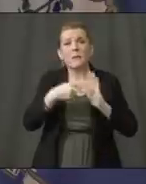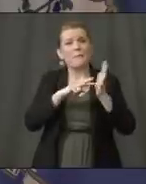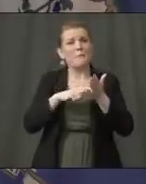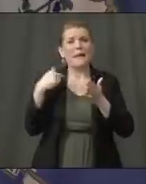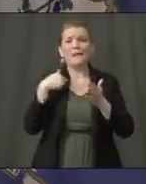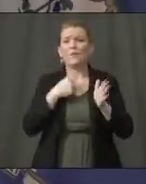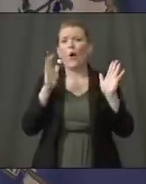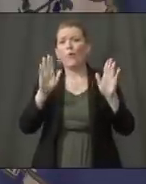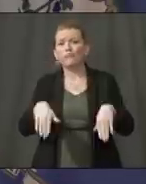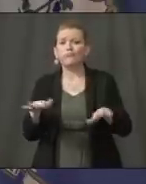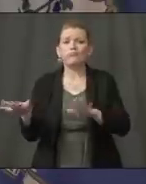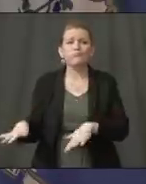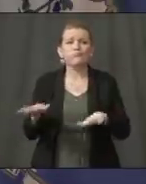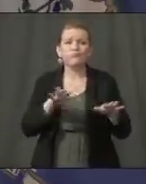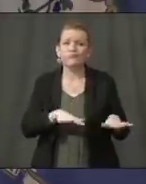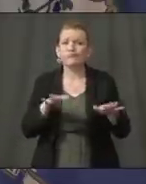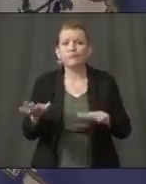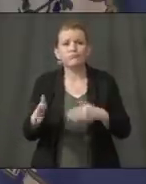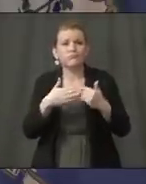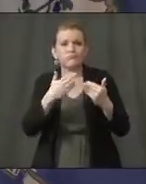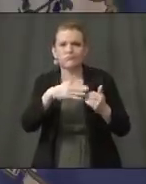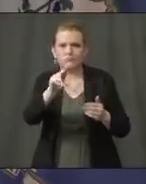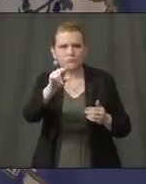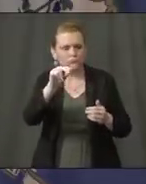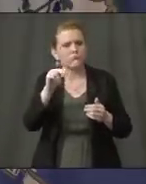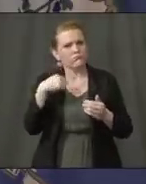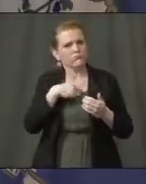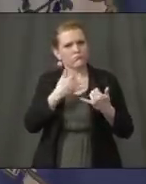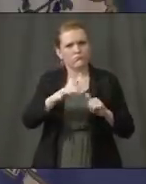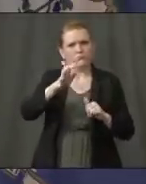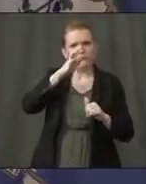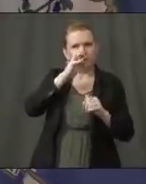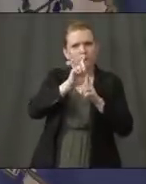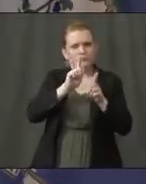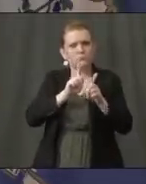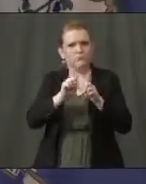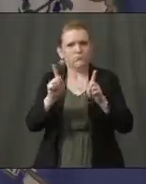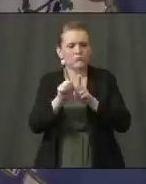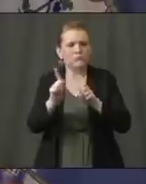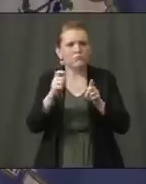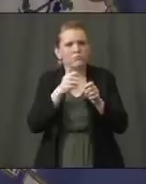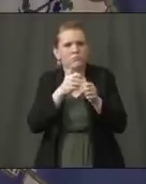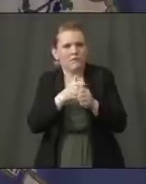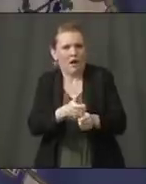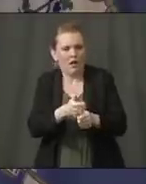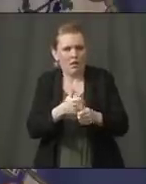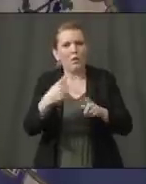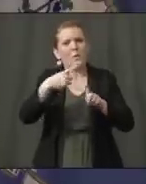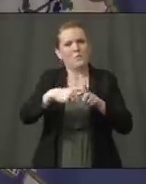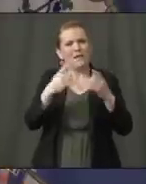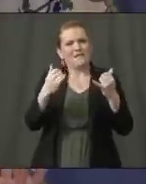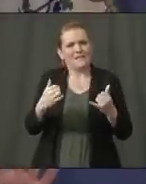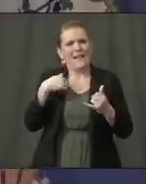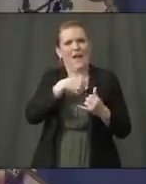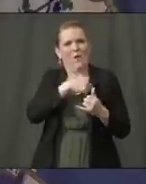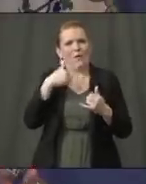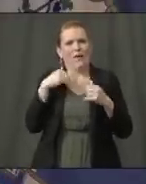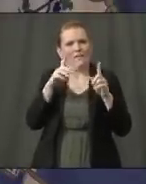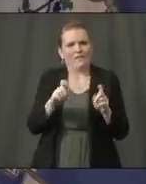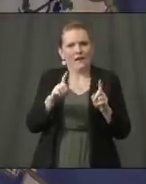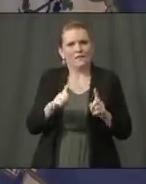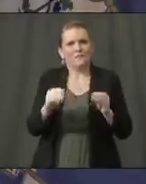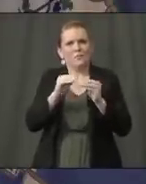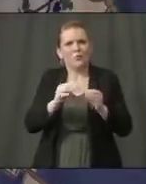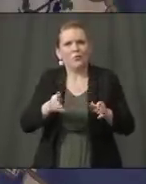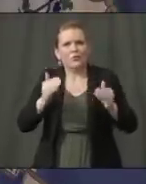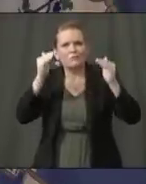determines whether or not you're afflicted with COVID, we can get you quarantined and make sure the infection does not